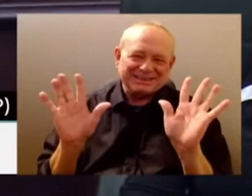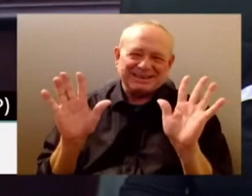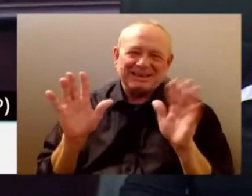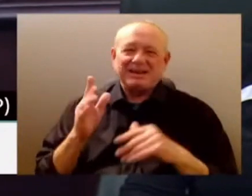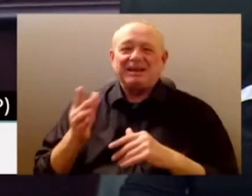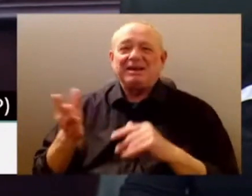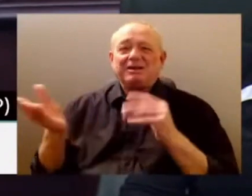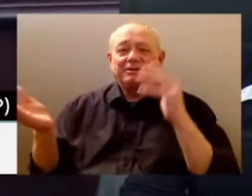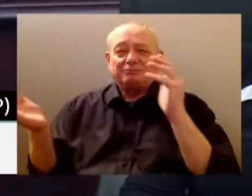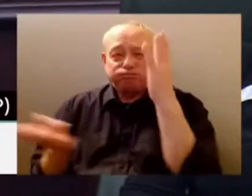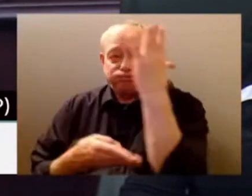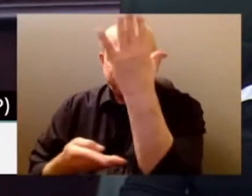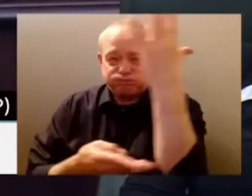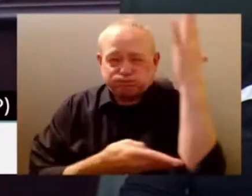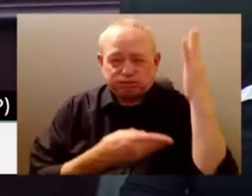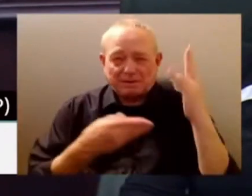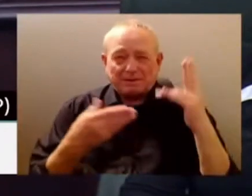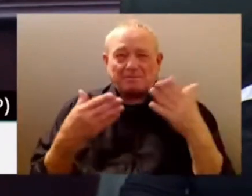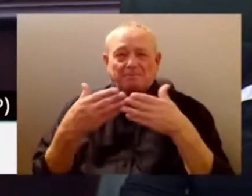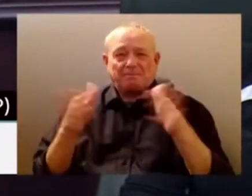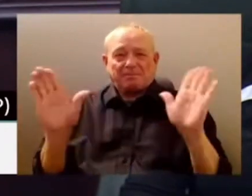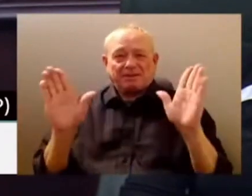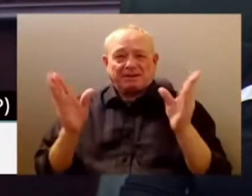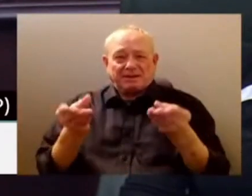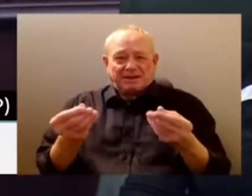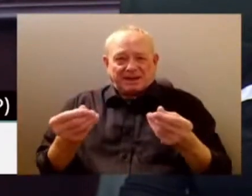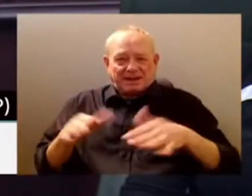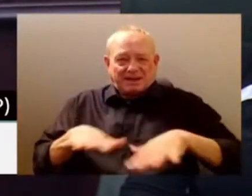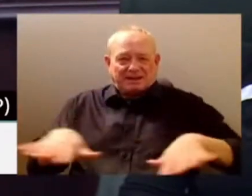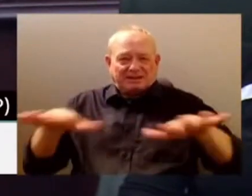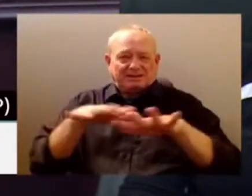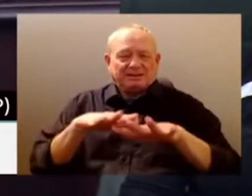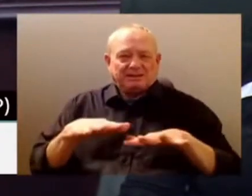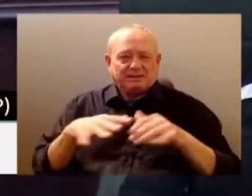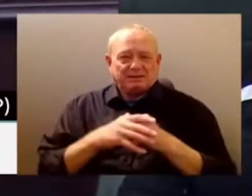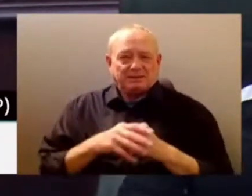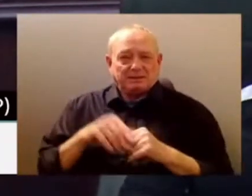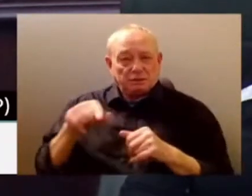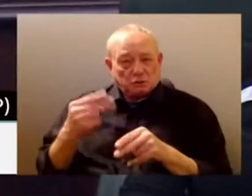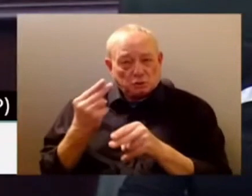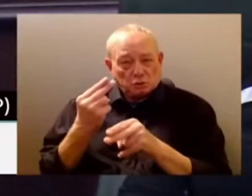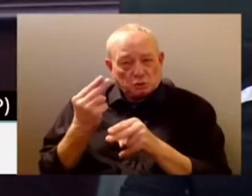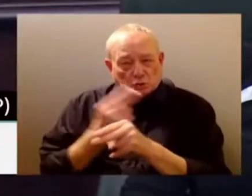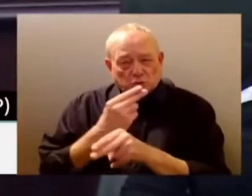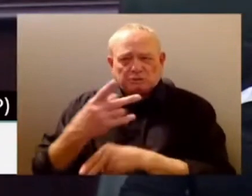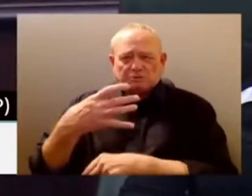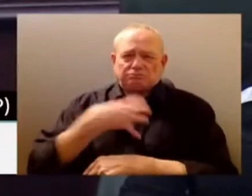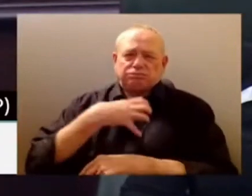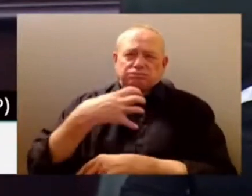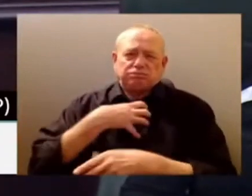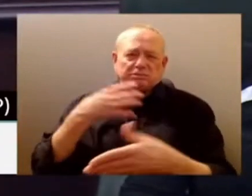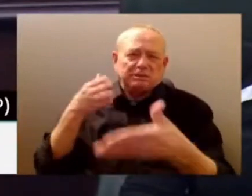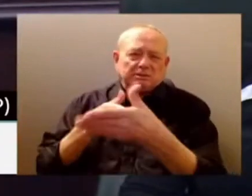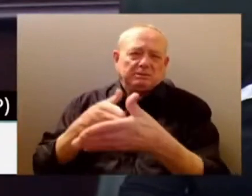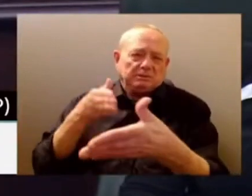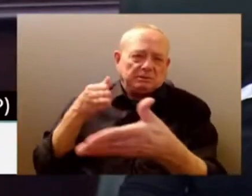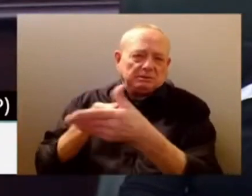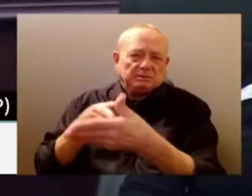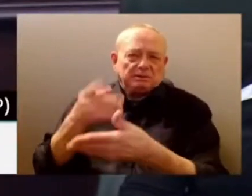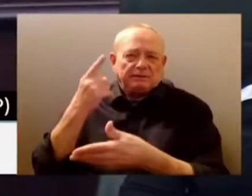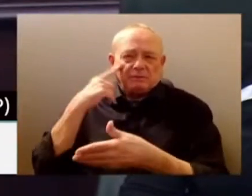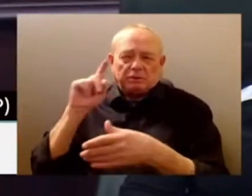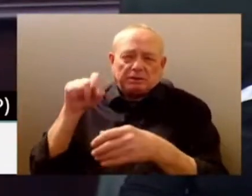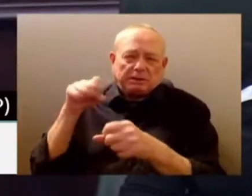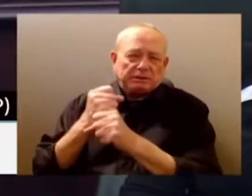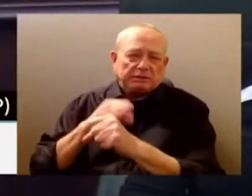zone is and has been opposed by residents, municipalities, and stakeholders for years. And given that intact forests